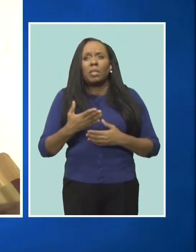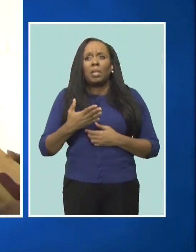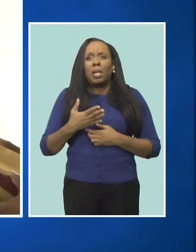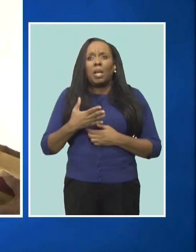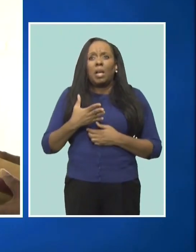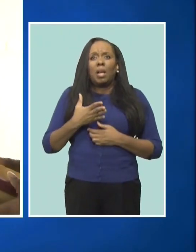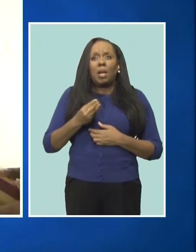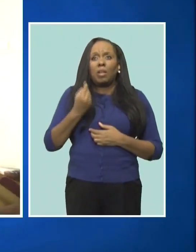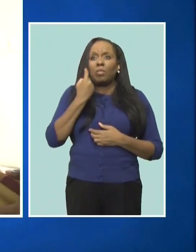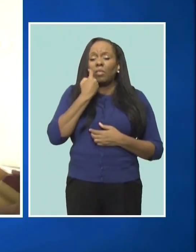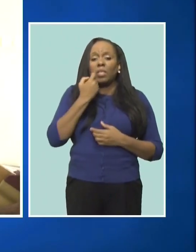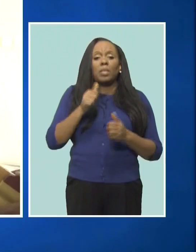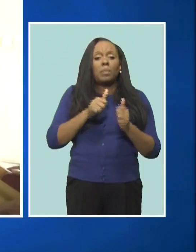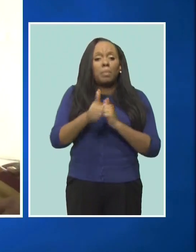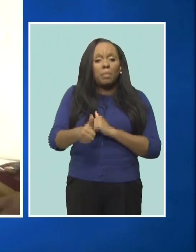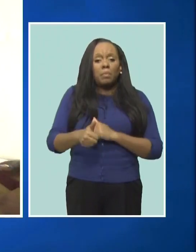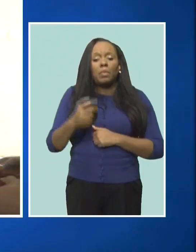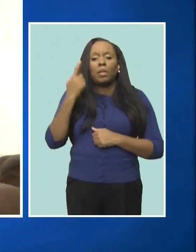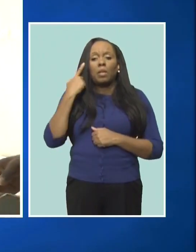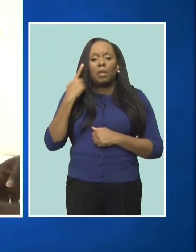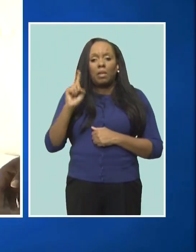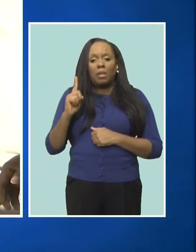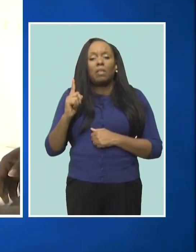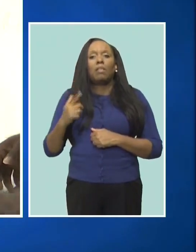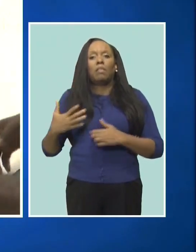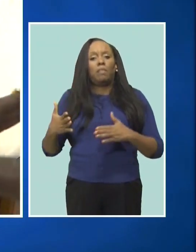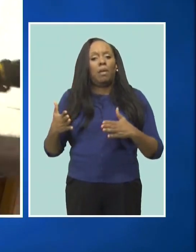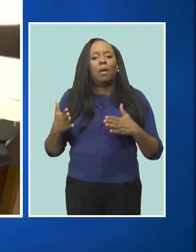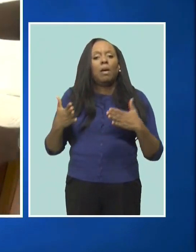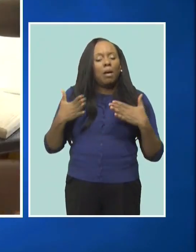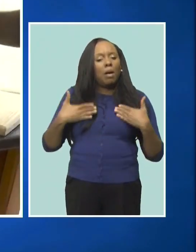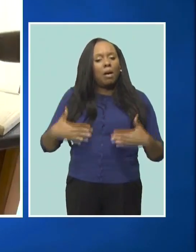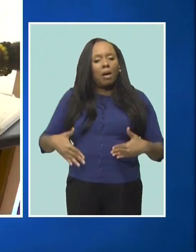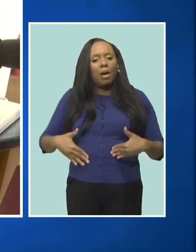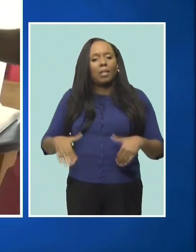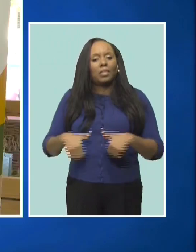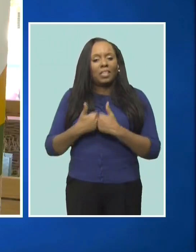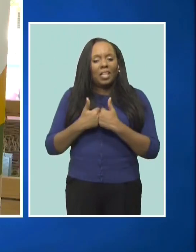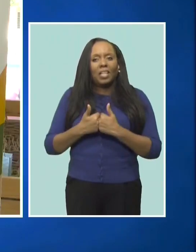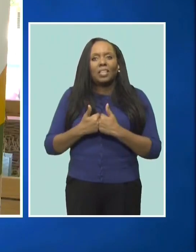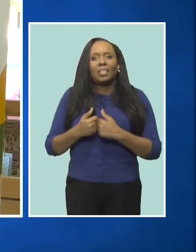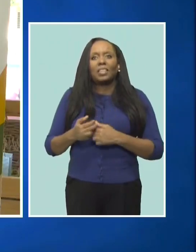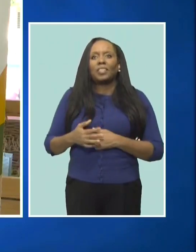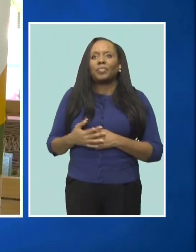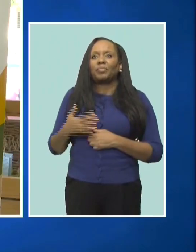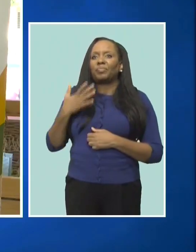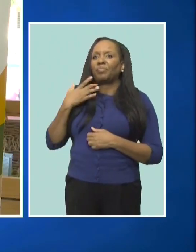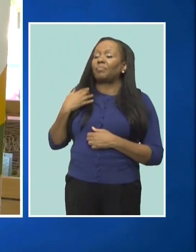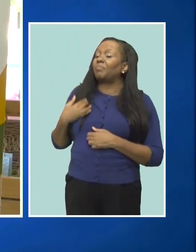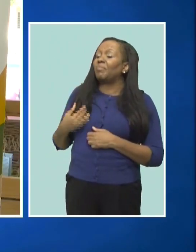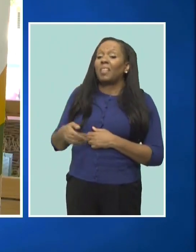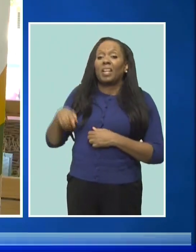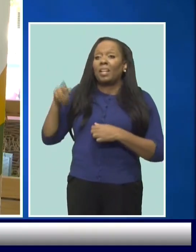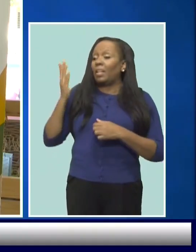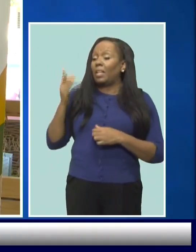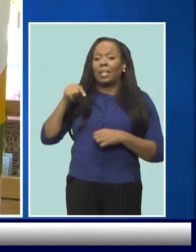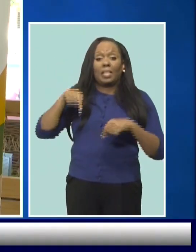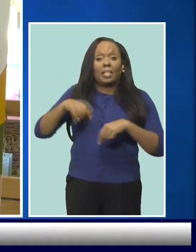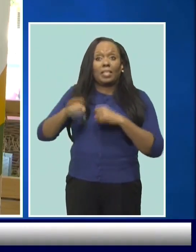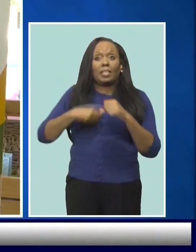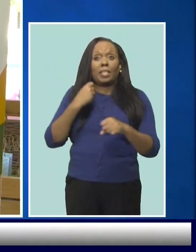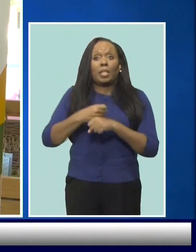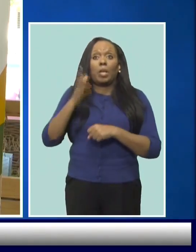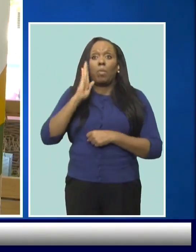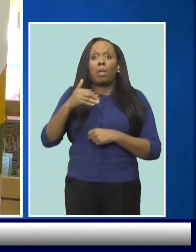of legislation for the physically challenged in the House of Assembly. We're involved in the $20 challenge again this year. We've got some